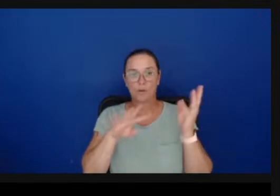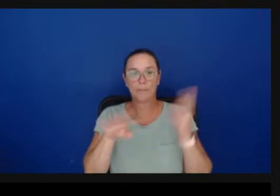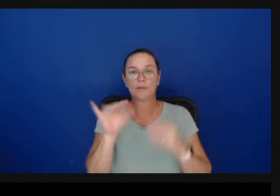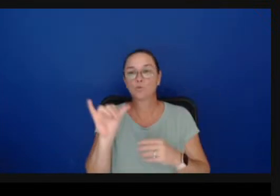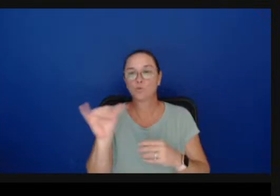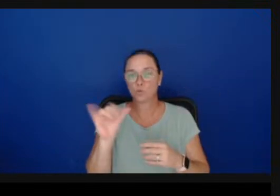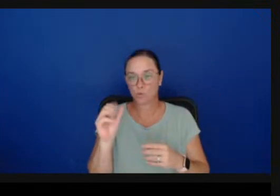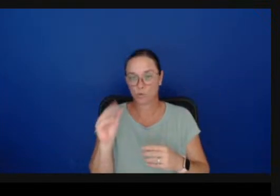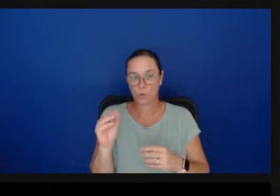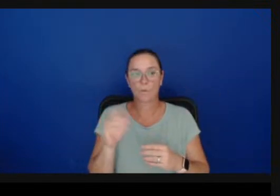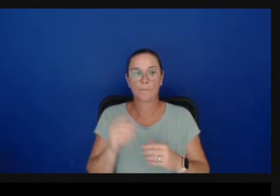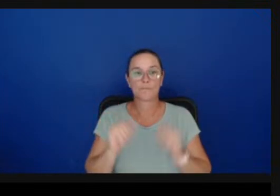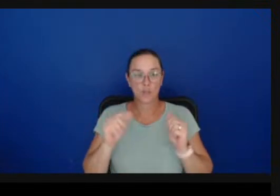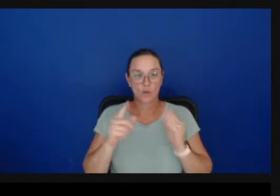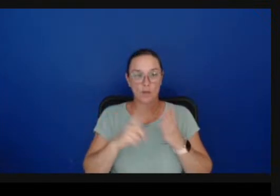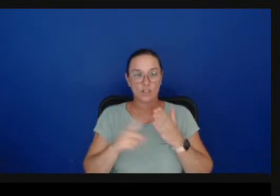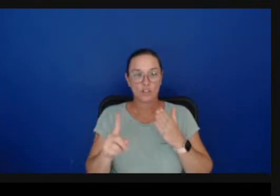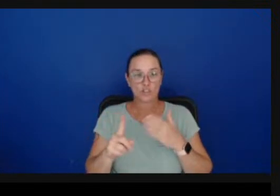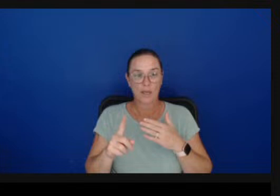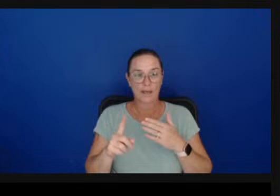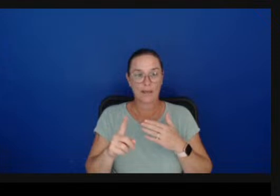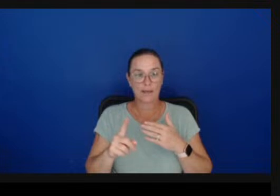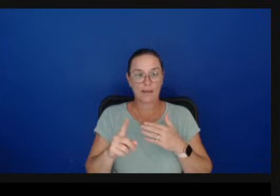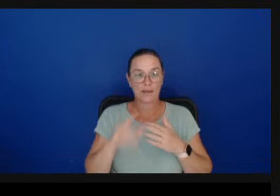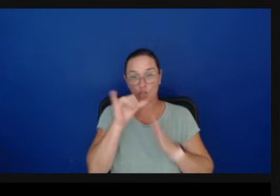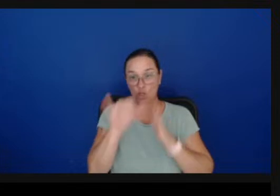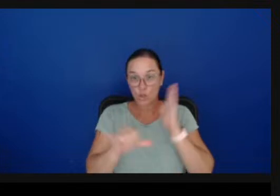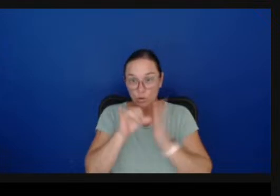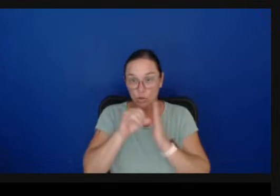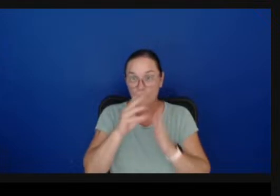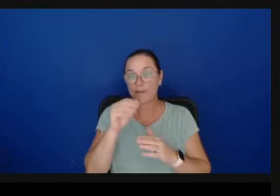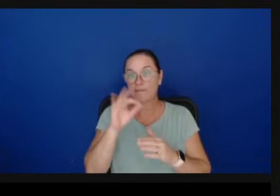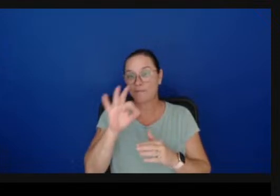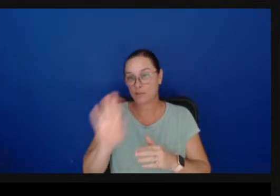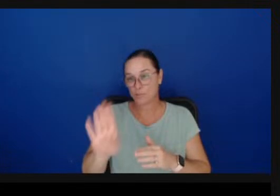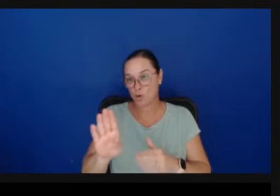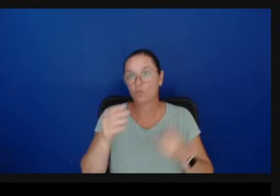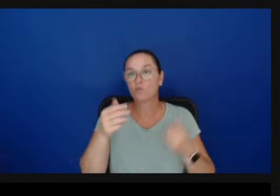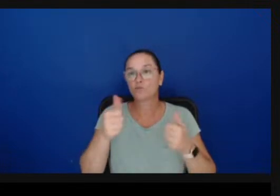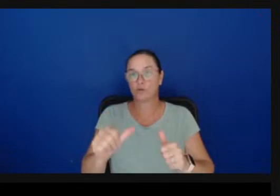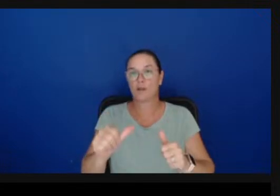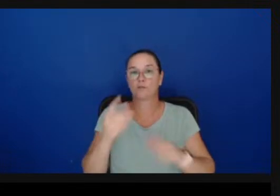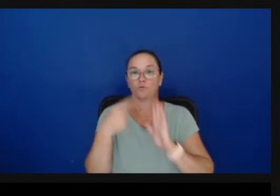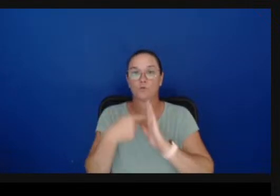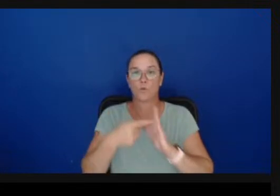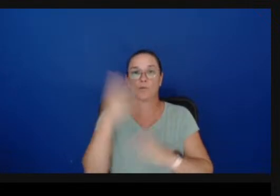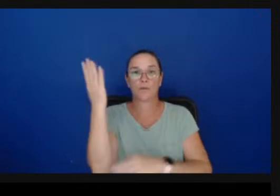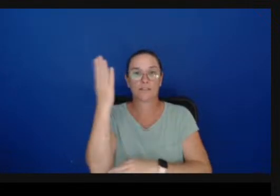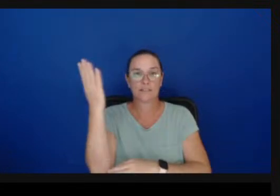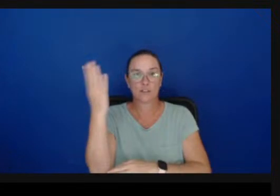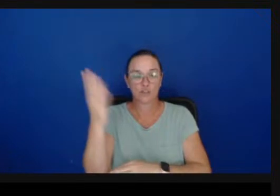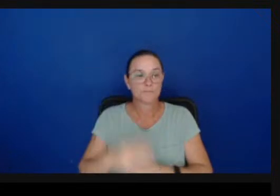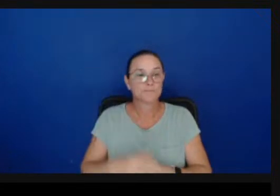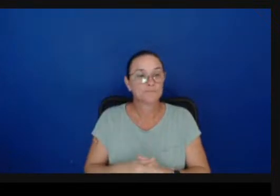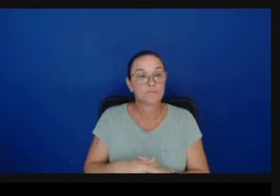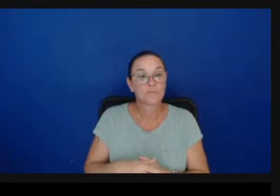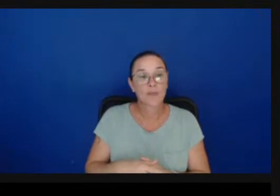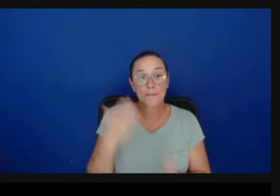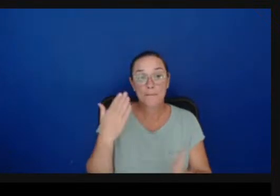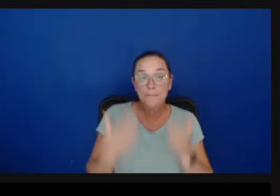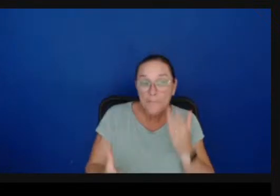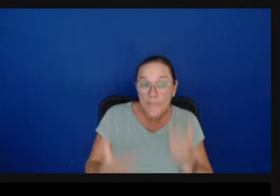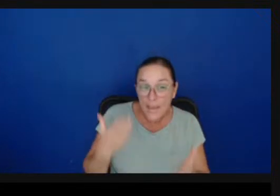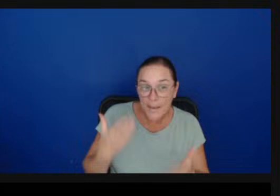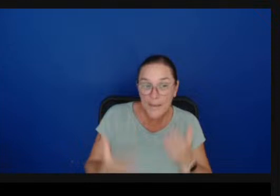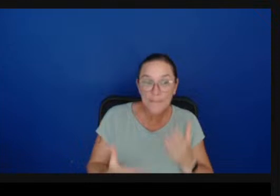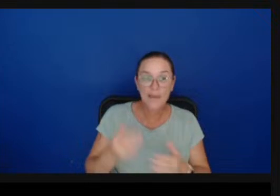out watch our YouTube and Facebook. We'll try and live stream those presentations, and maybe, just maybe,